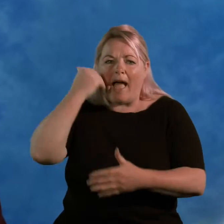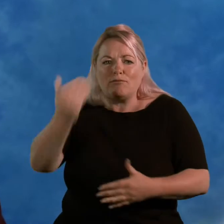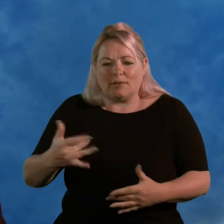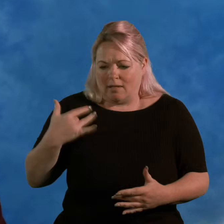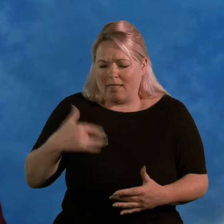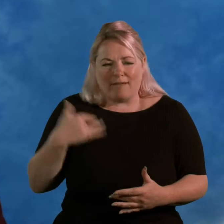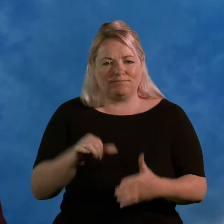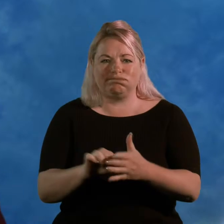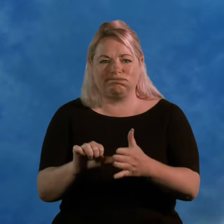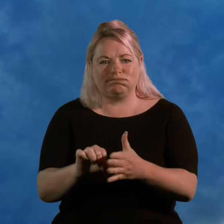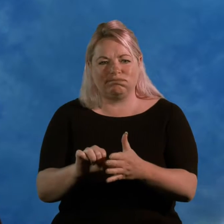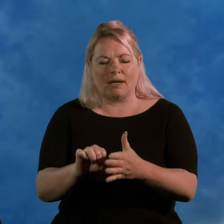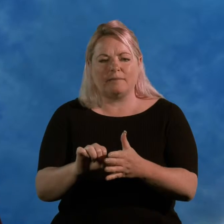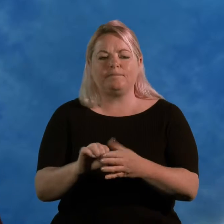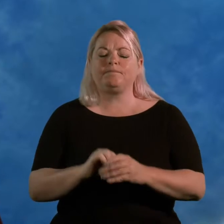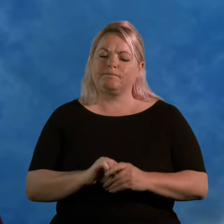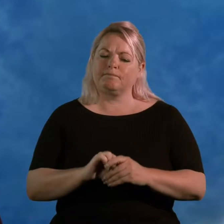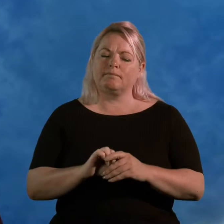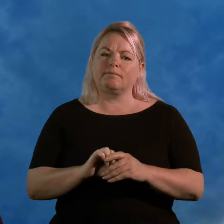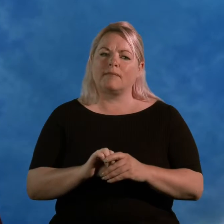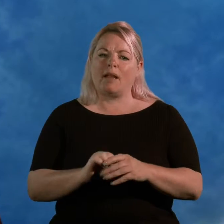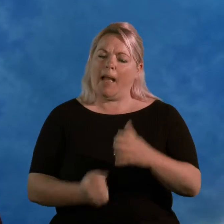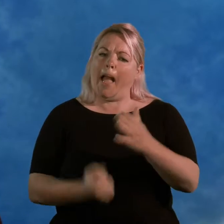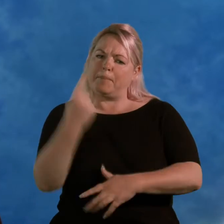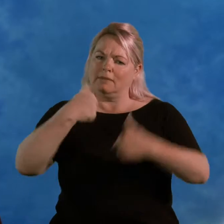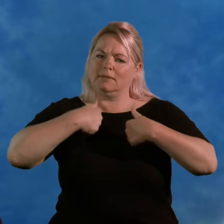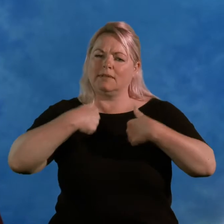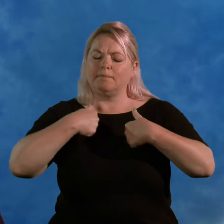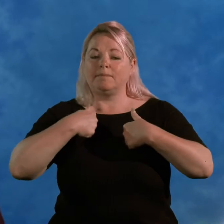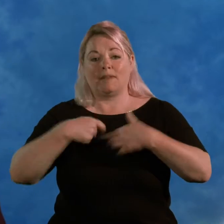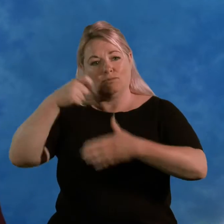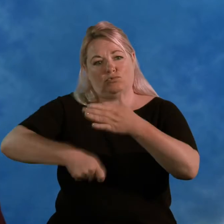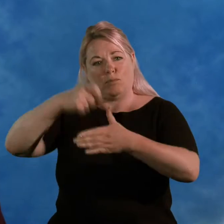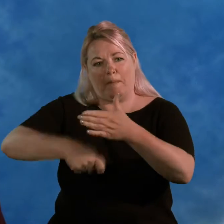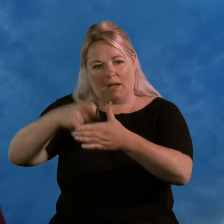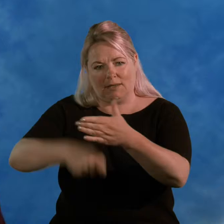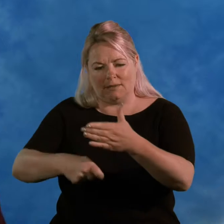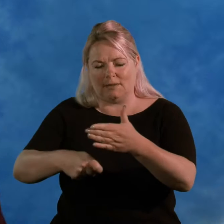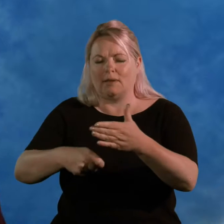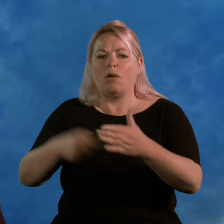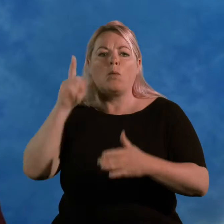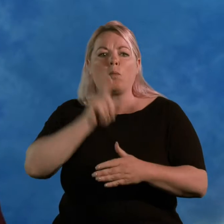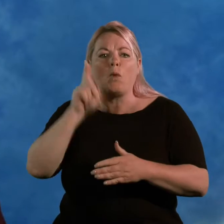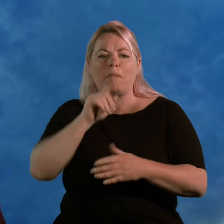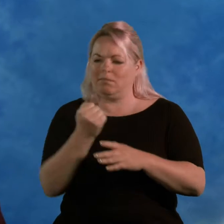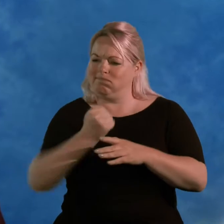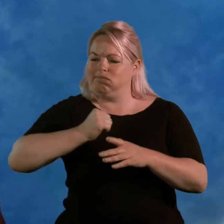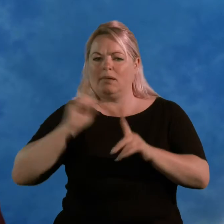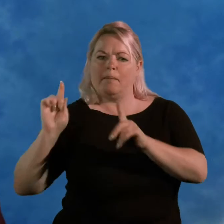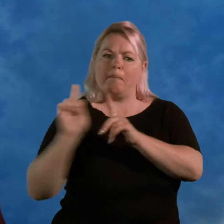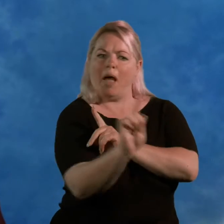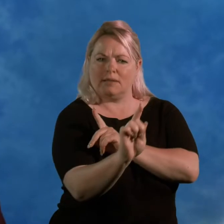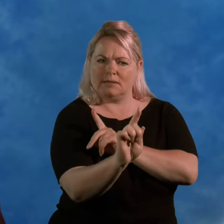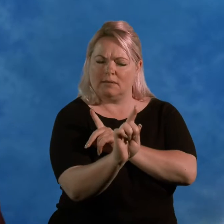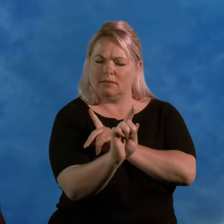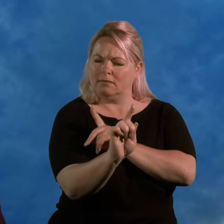normal life. There was an incident that happened in a supermarket where a woman barged